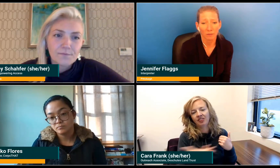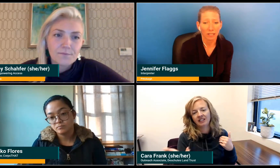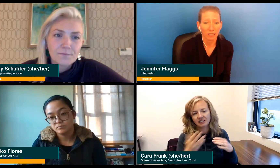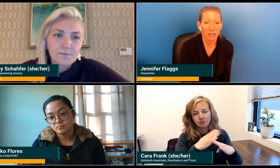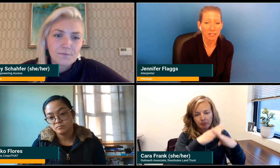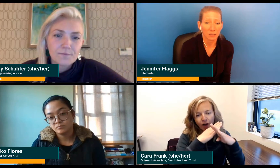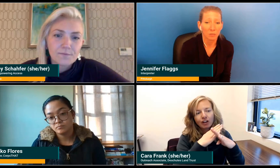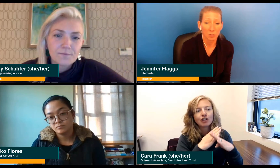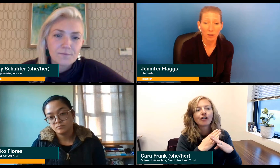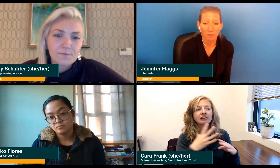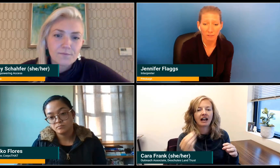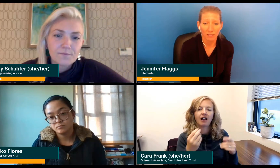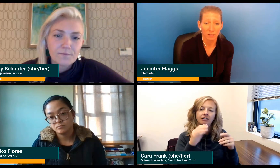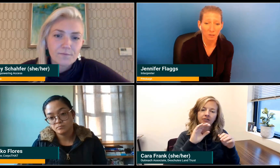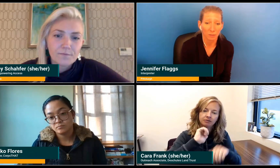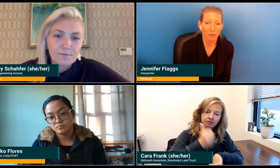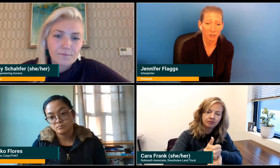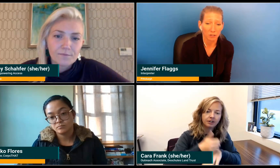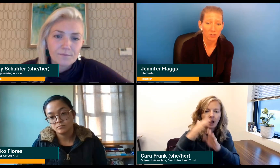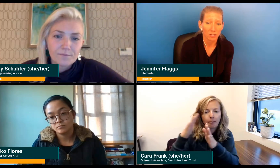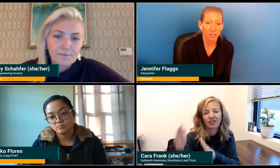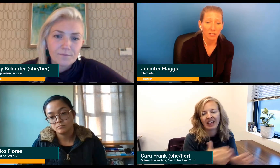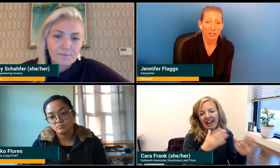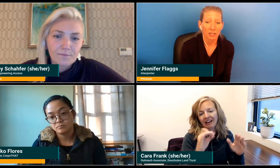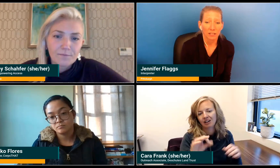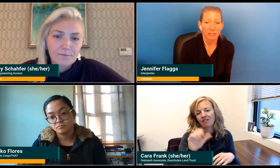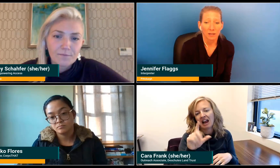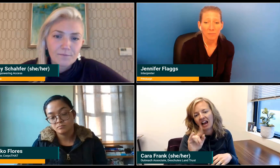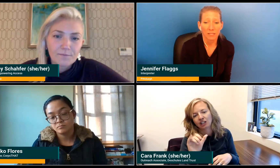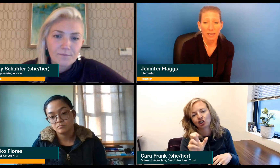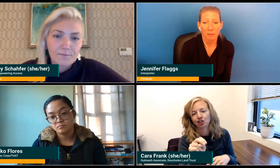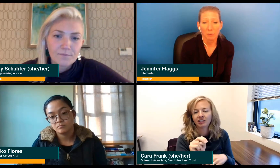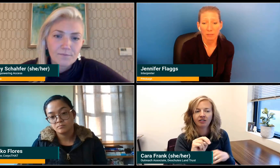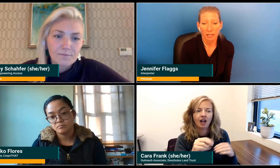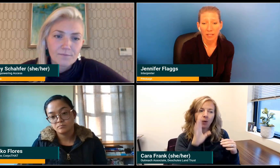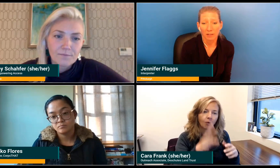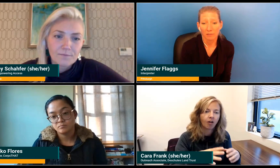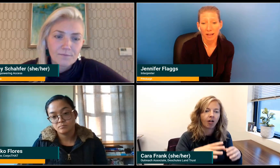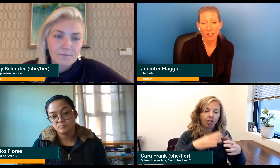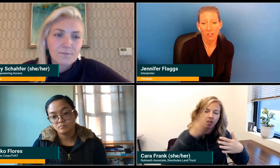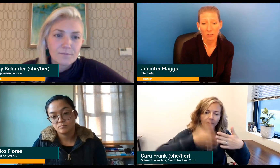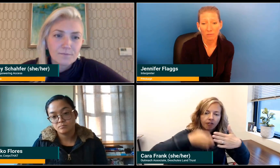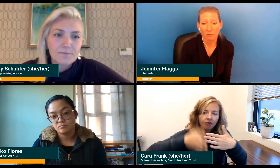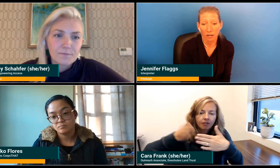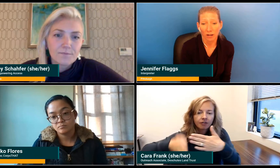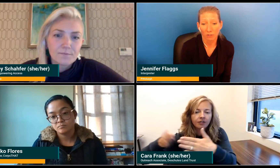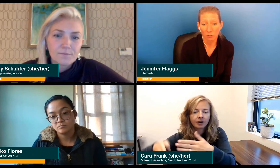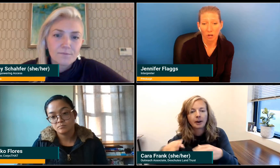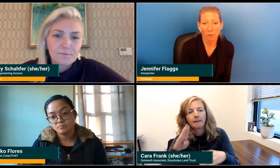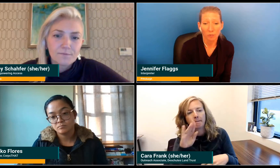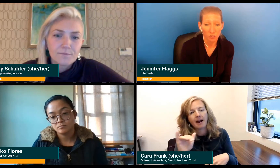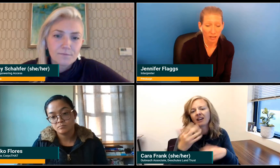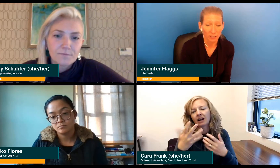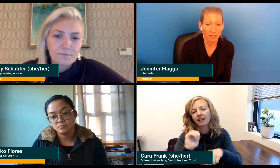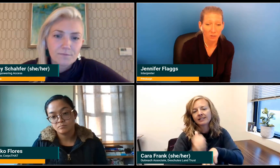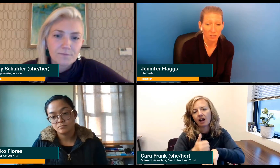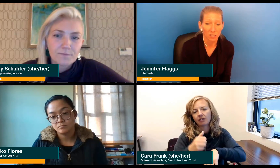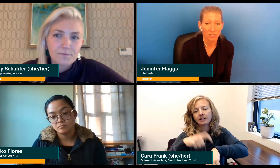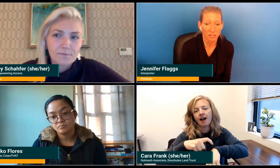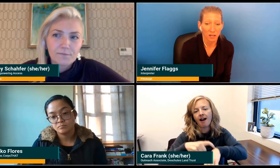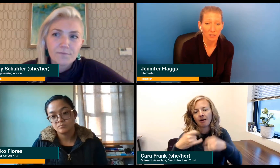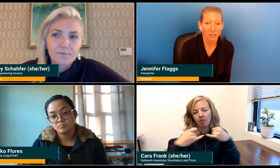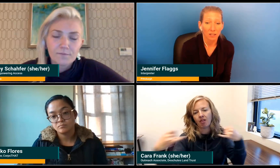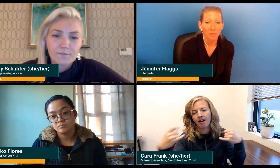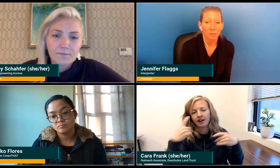it and recognize that we do have things that are barriers, and setting up a plan of action for how to accomplish that and get those